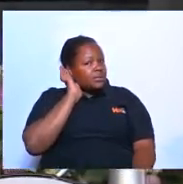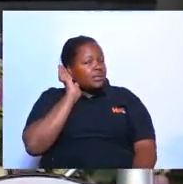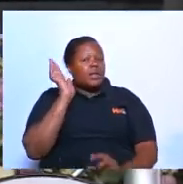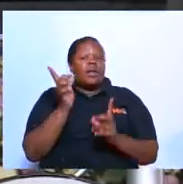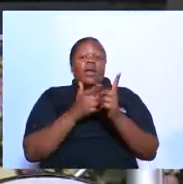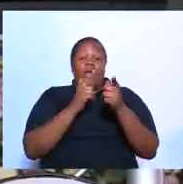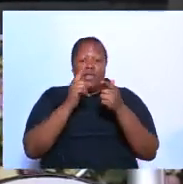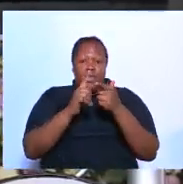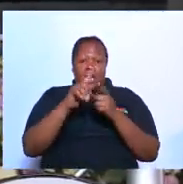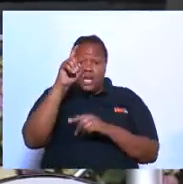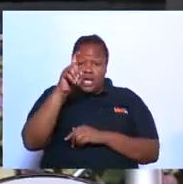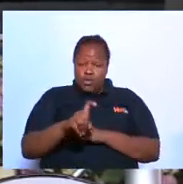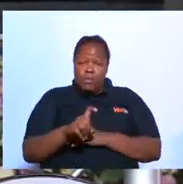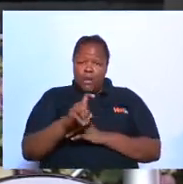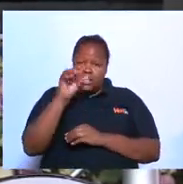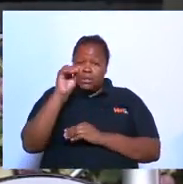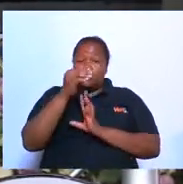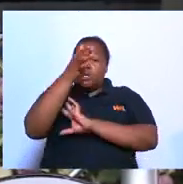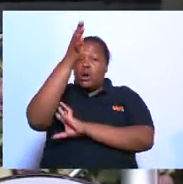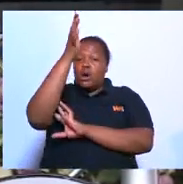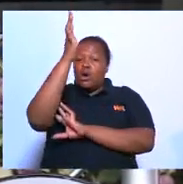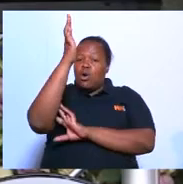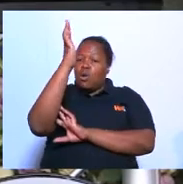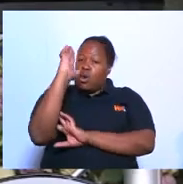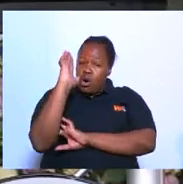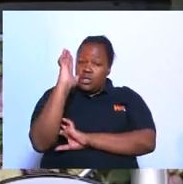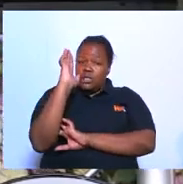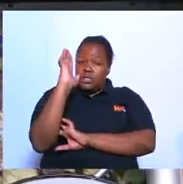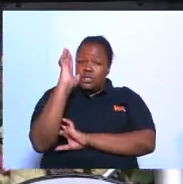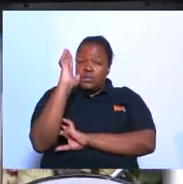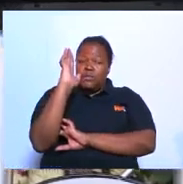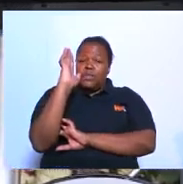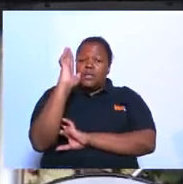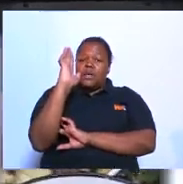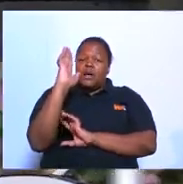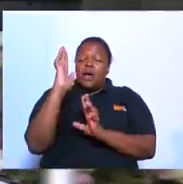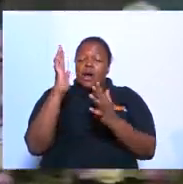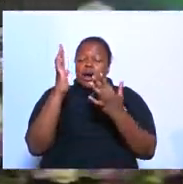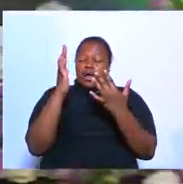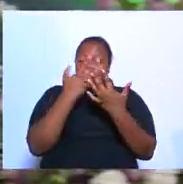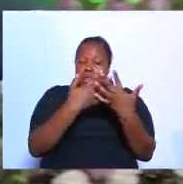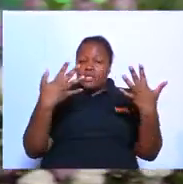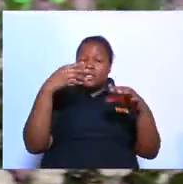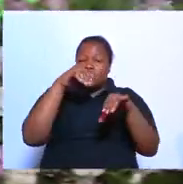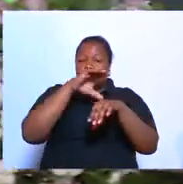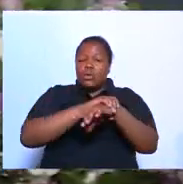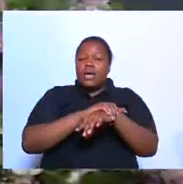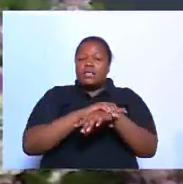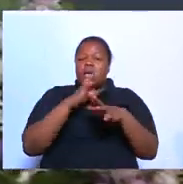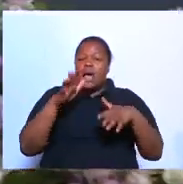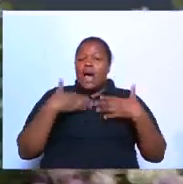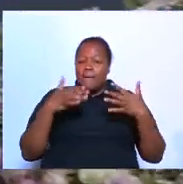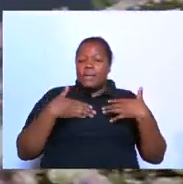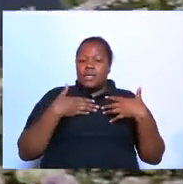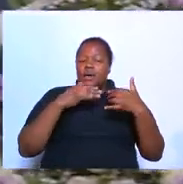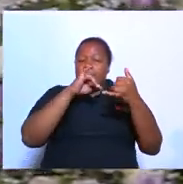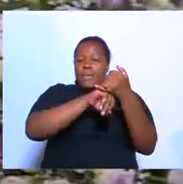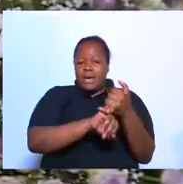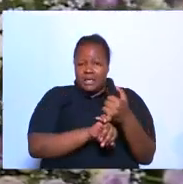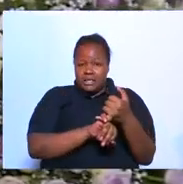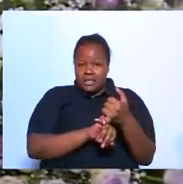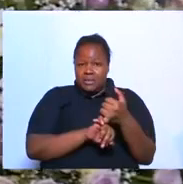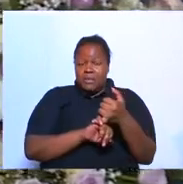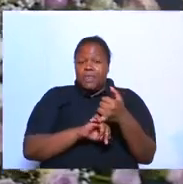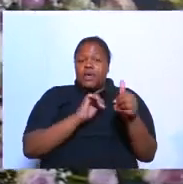then you have to put God's ingredients to get half marriage there is those ingredients you can put in marriage